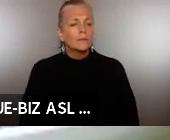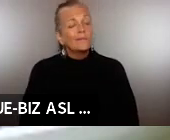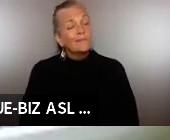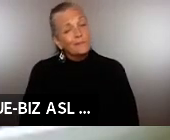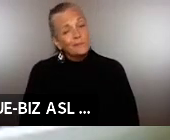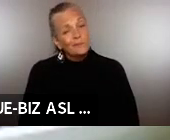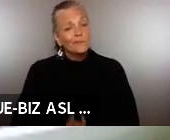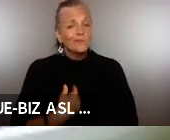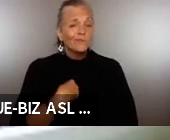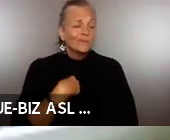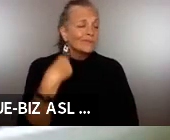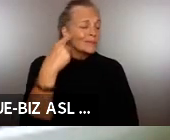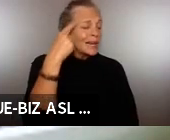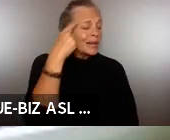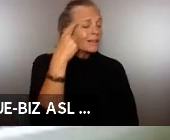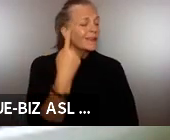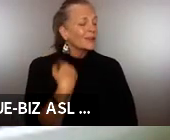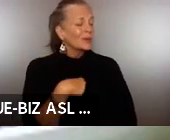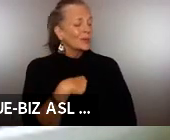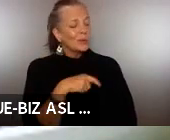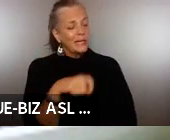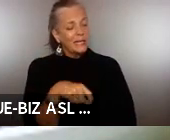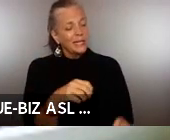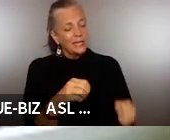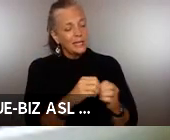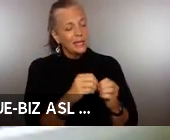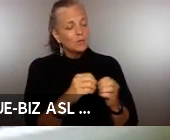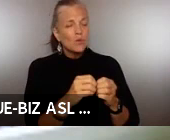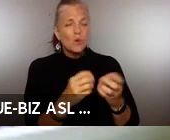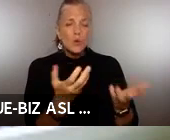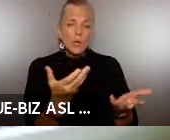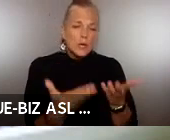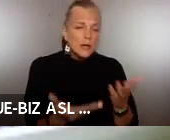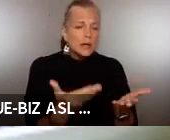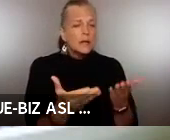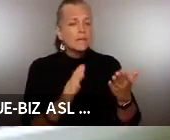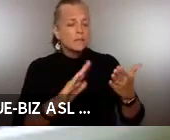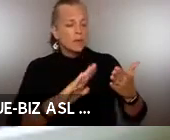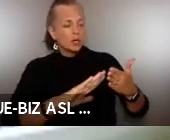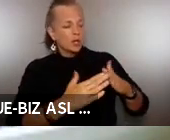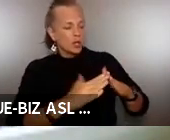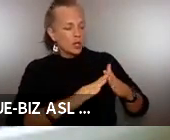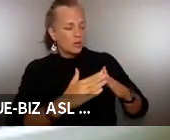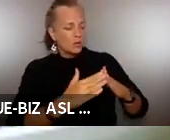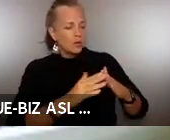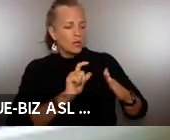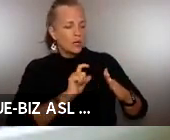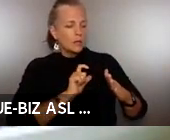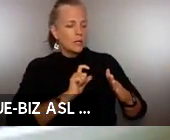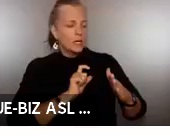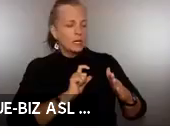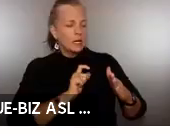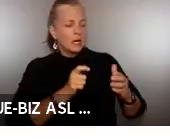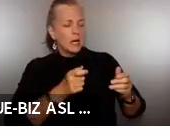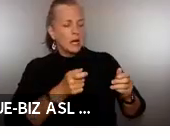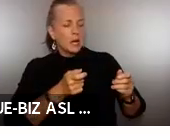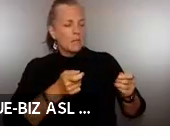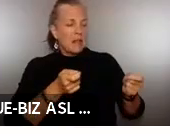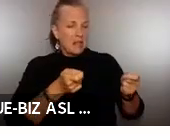we need more community policing, but programs.